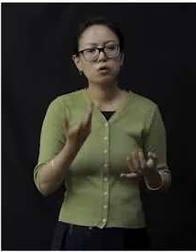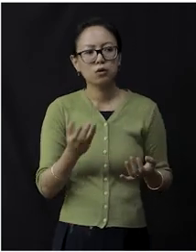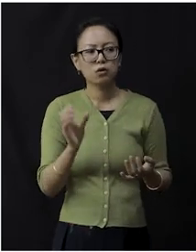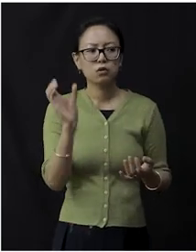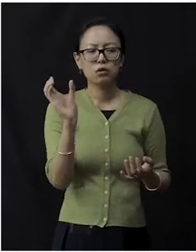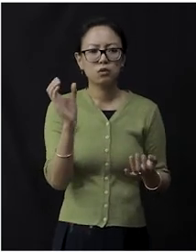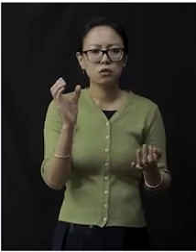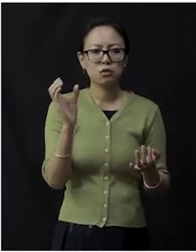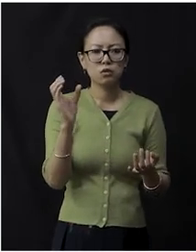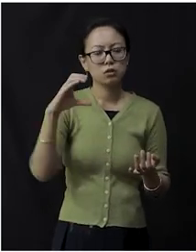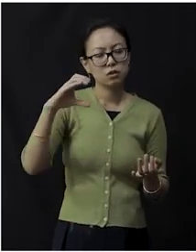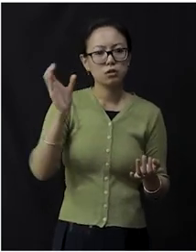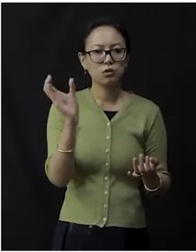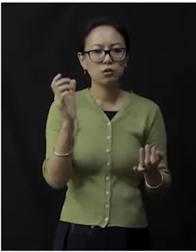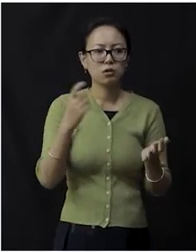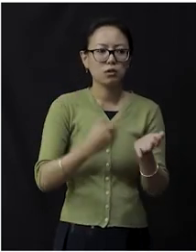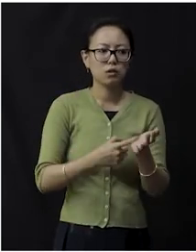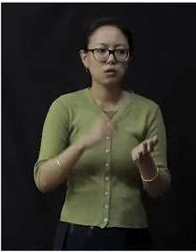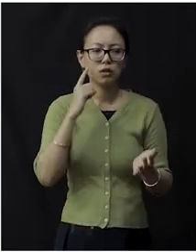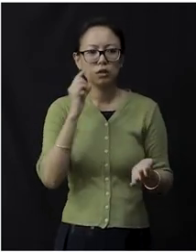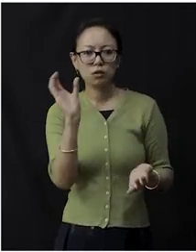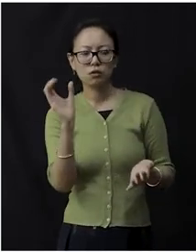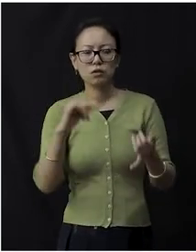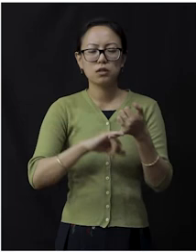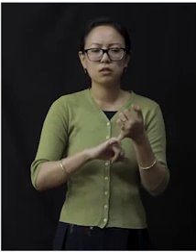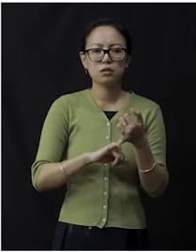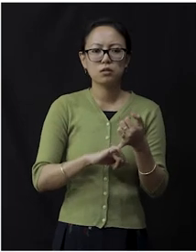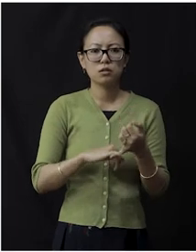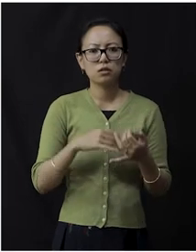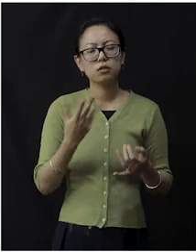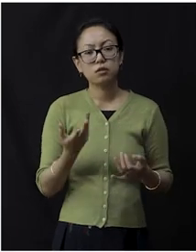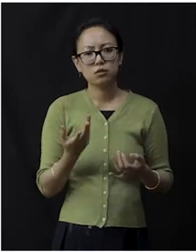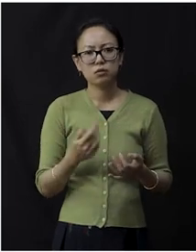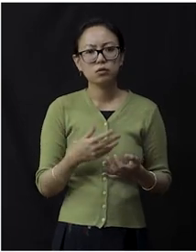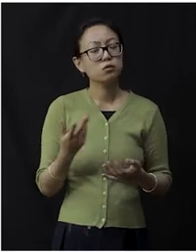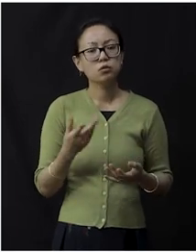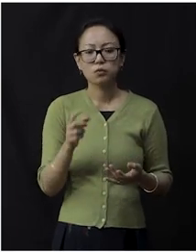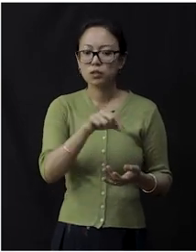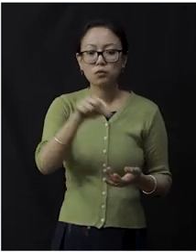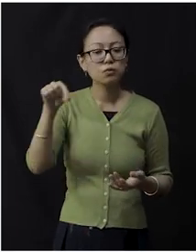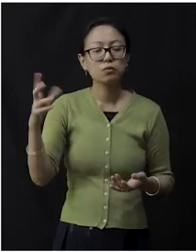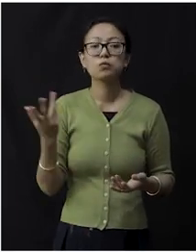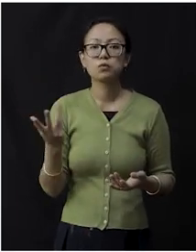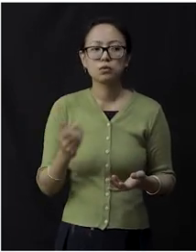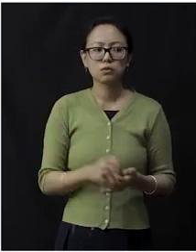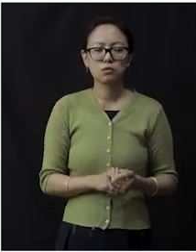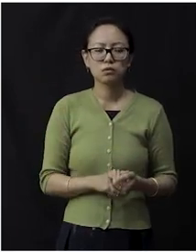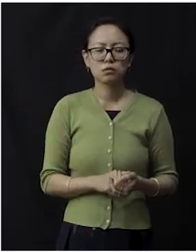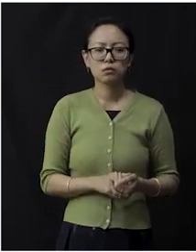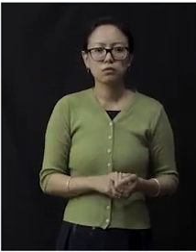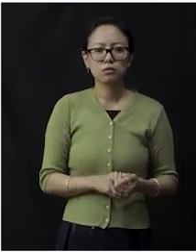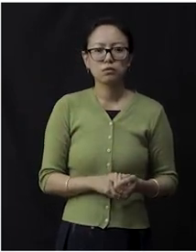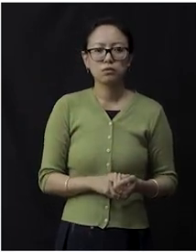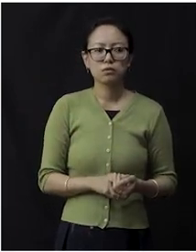or the third one? Now remember, ka is C. Ka is not K. So